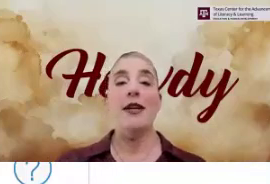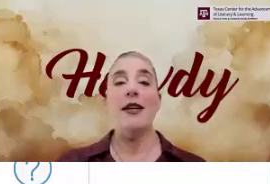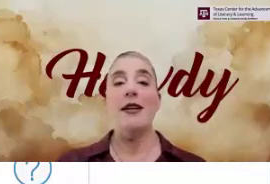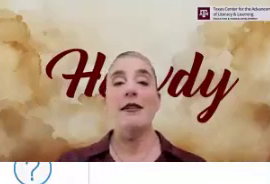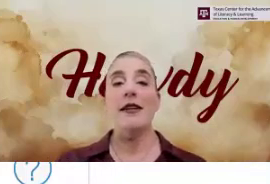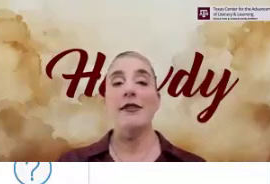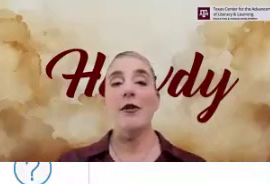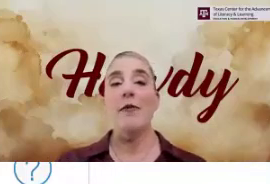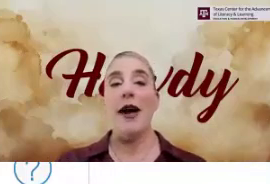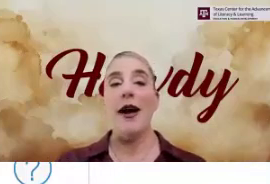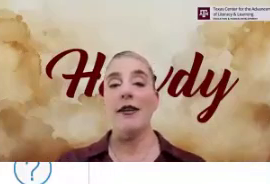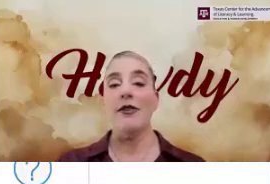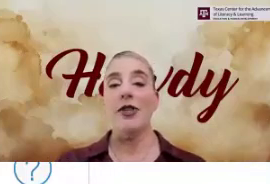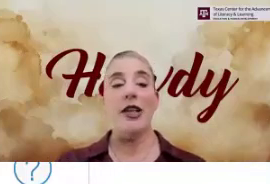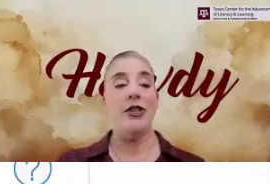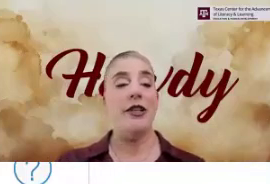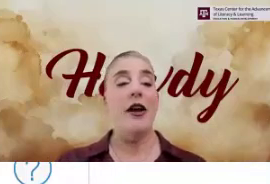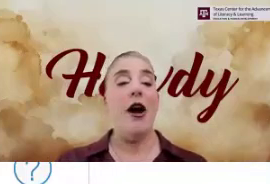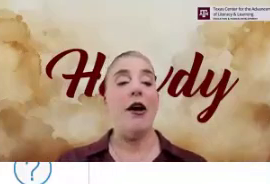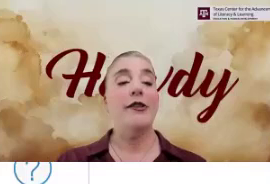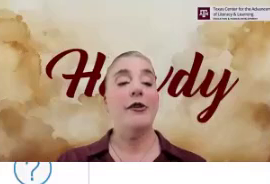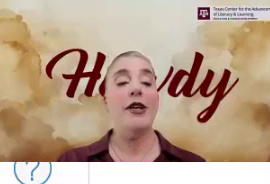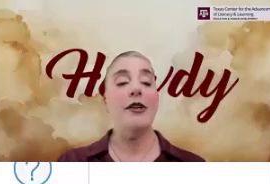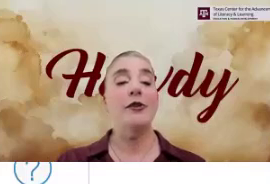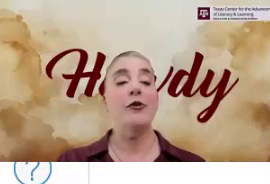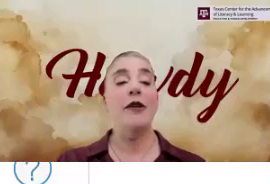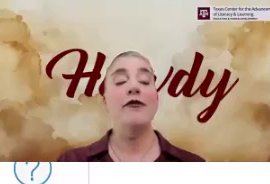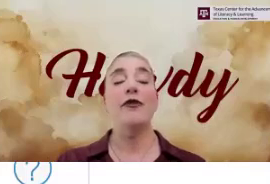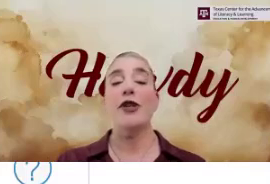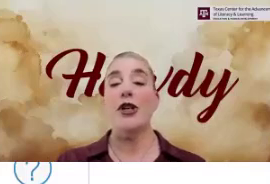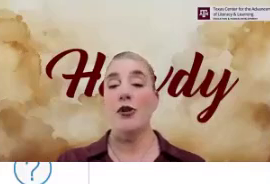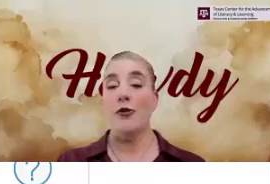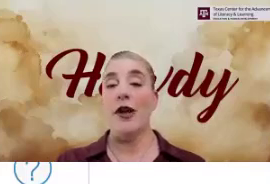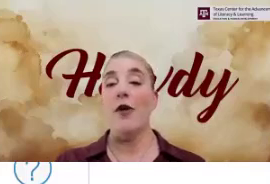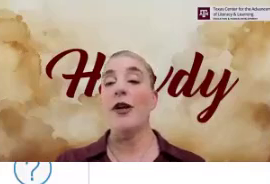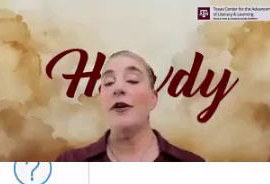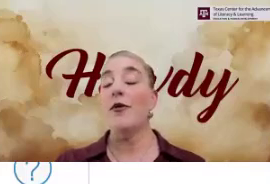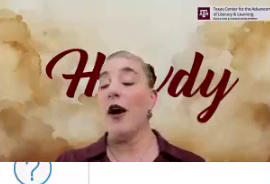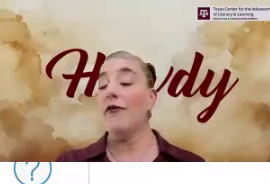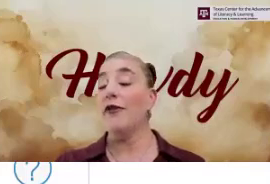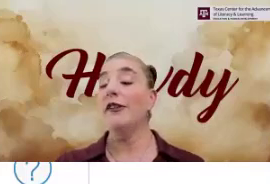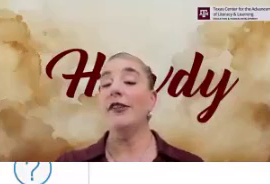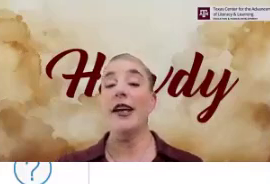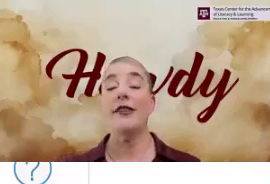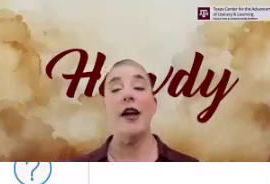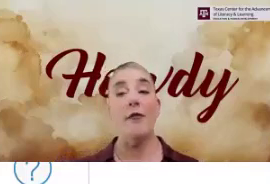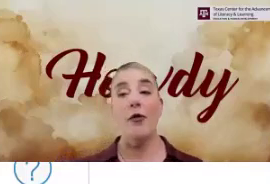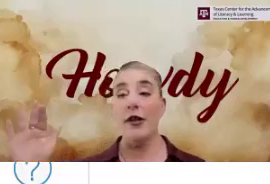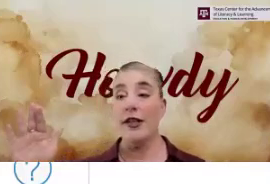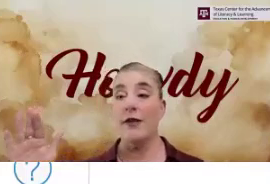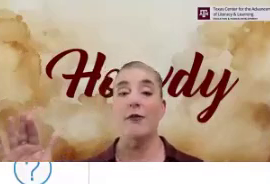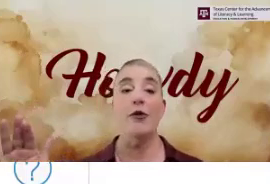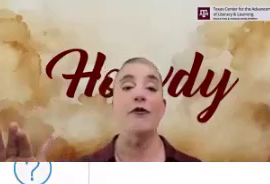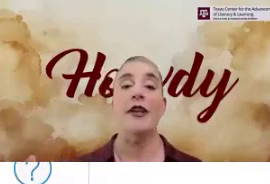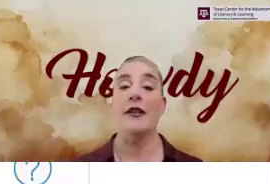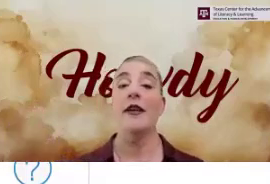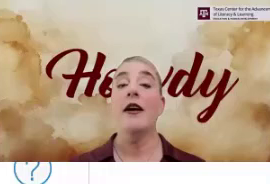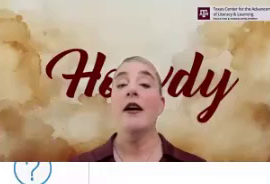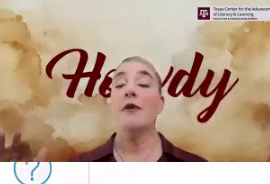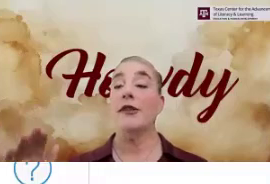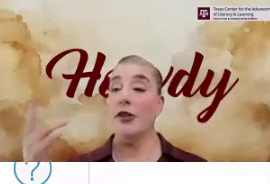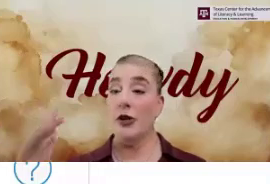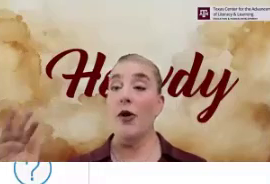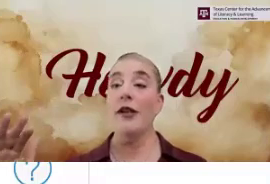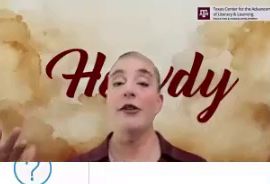So let's go back and change it. All right, so here's one for you. Now for the sake of time, I want to keep